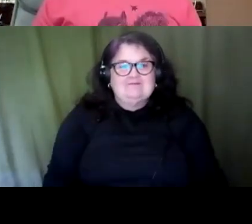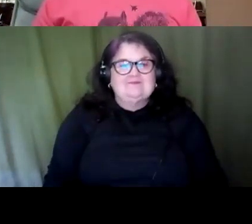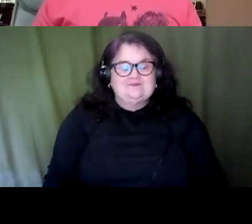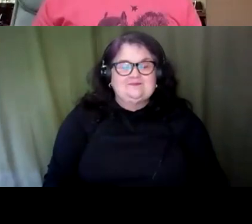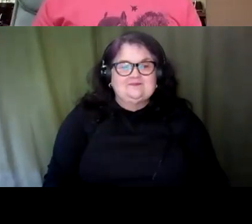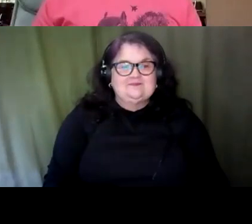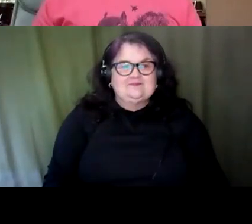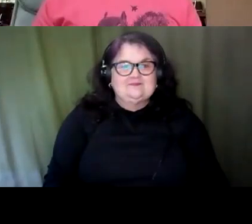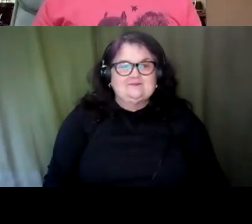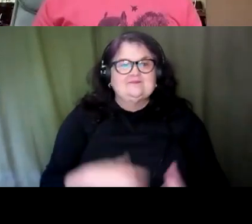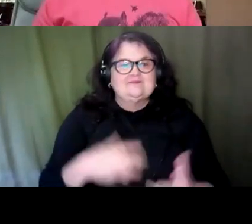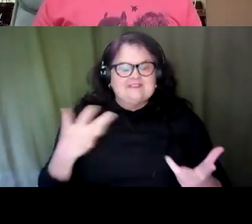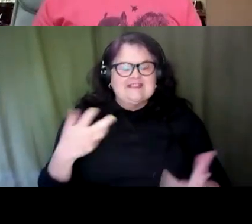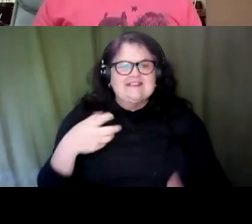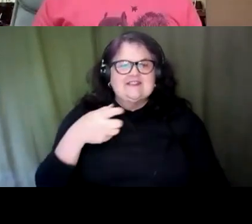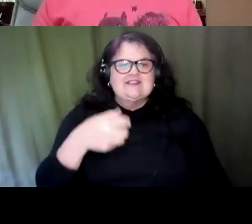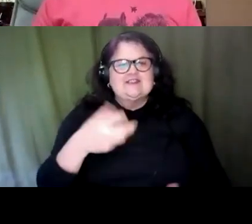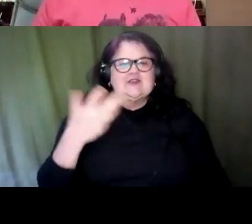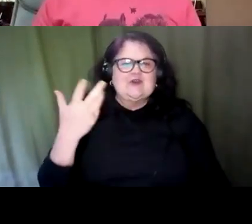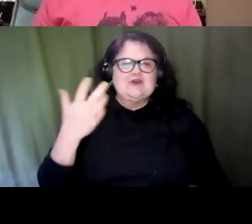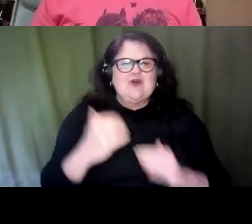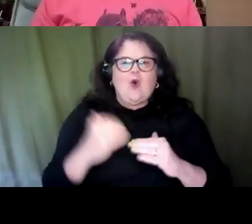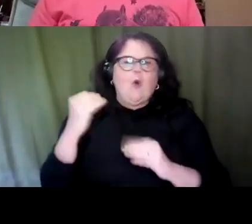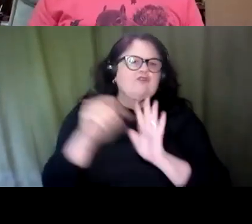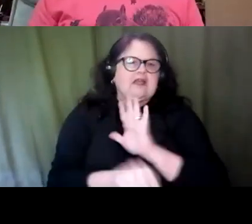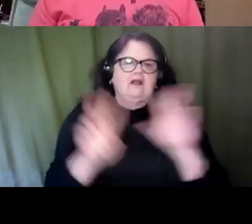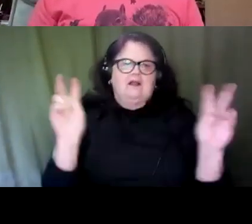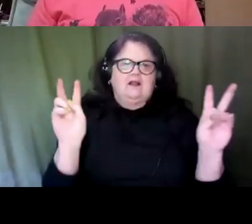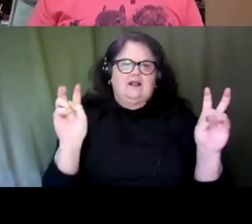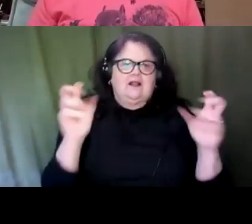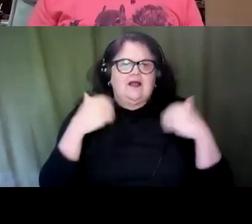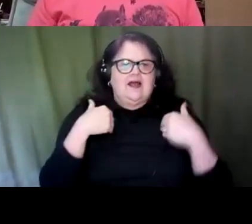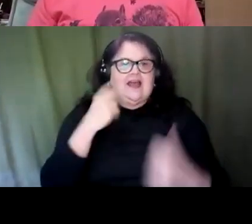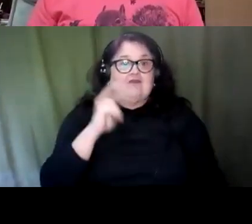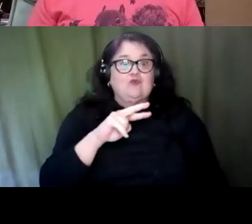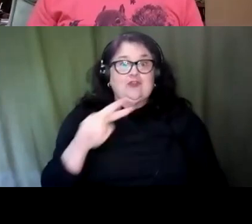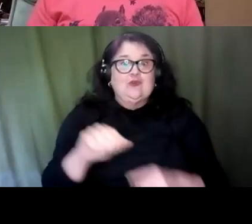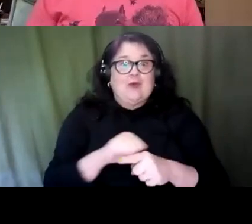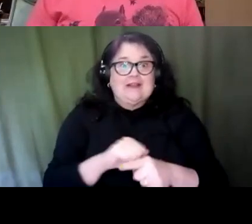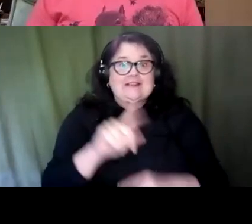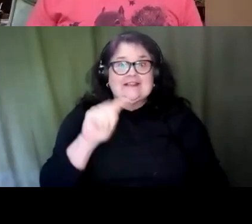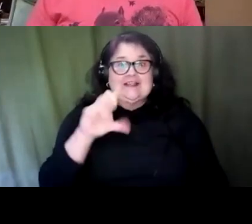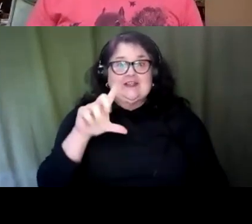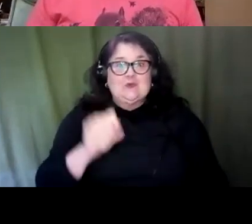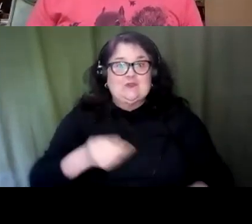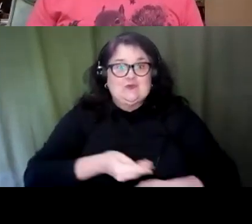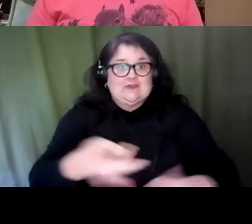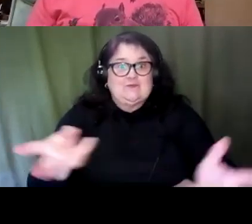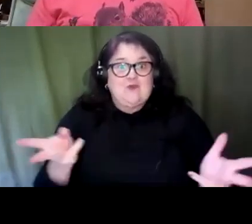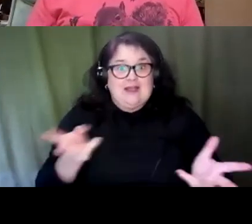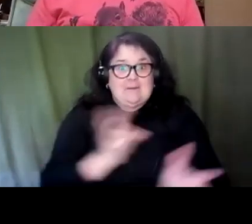So in the spirit of overkill, I have like 22 practices and tools to spread